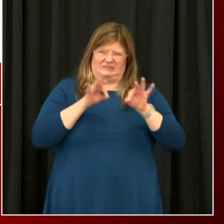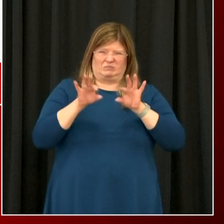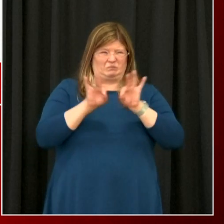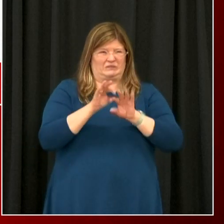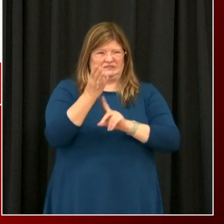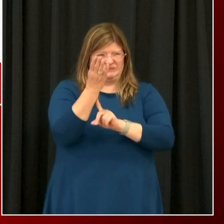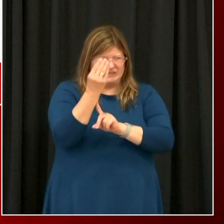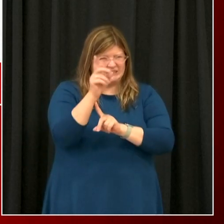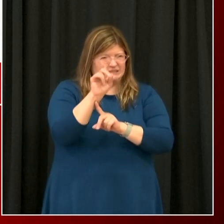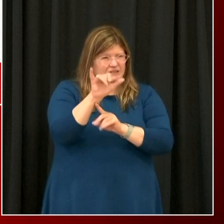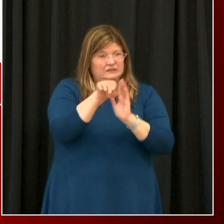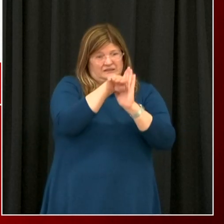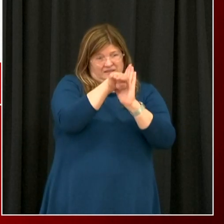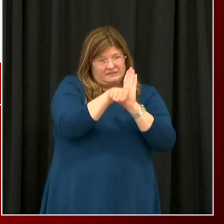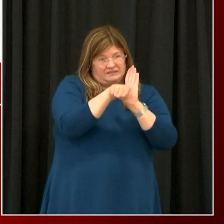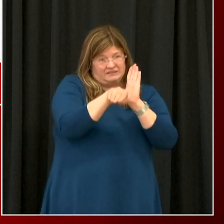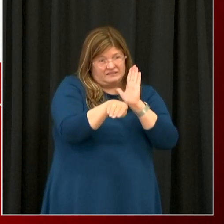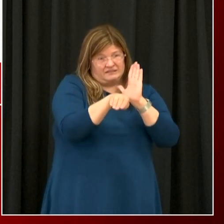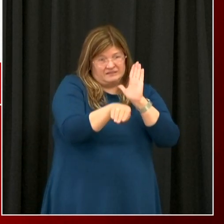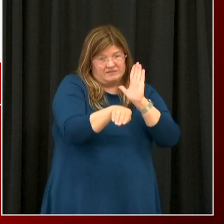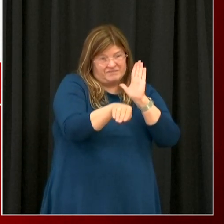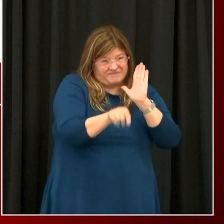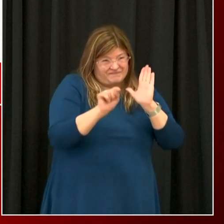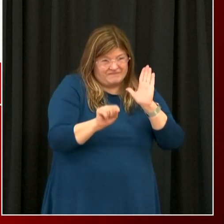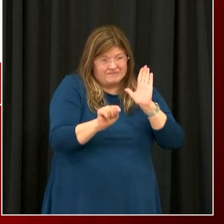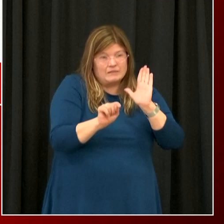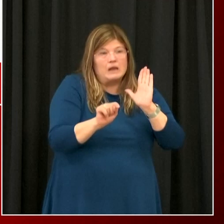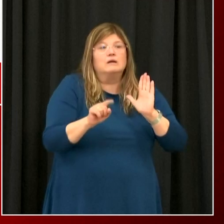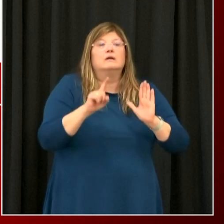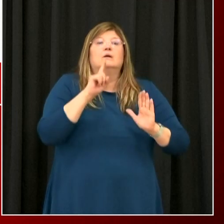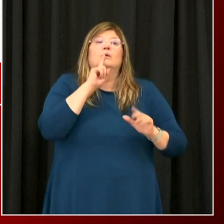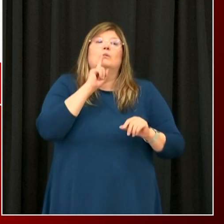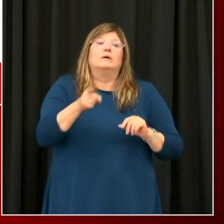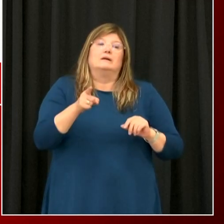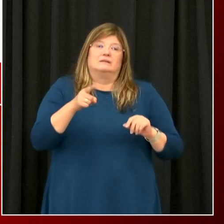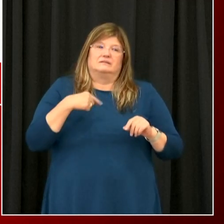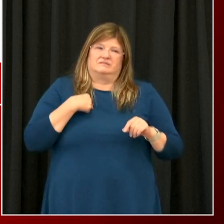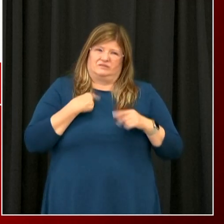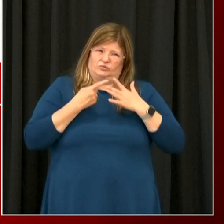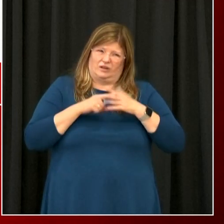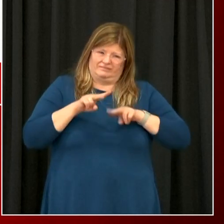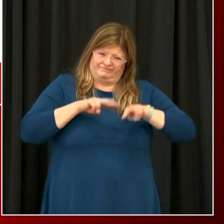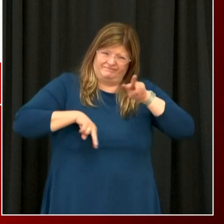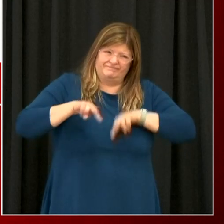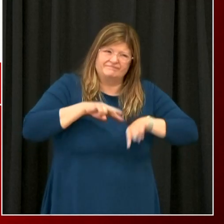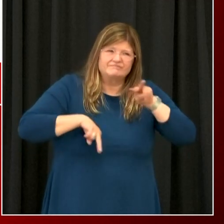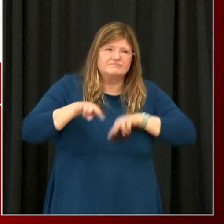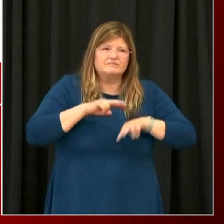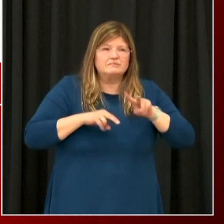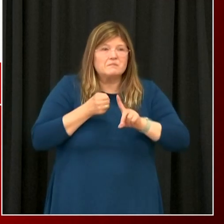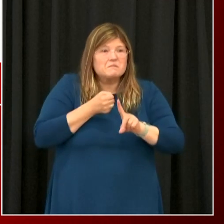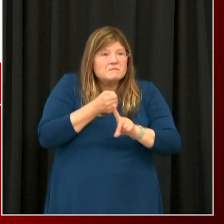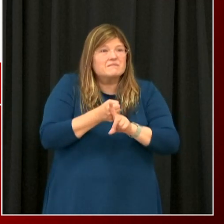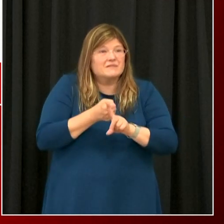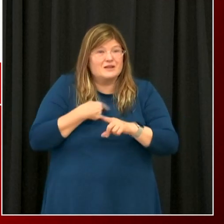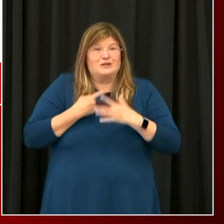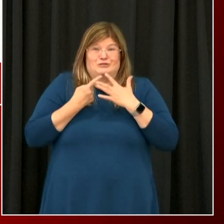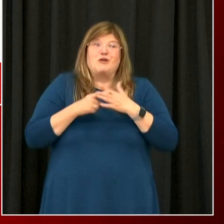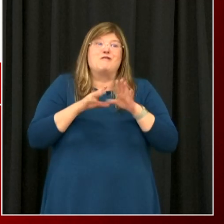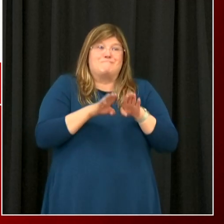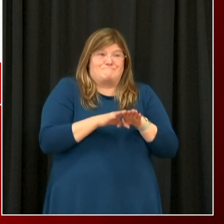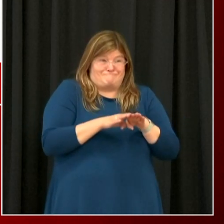in reality, our experience in really beginning to see the impact of the phased reopening or any cases